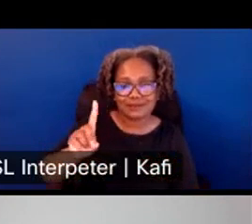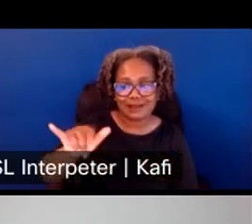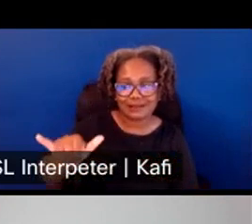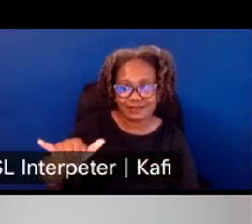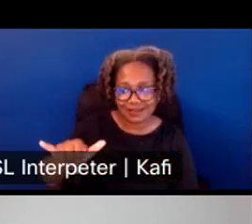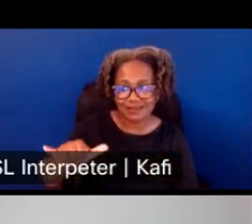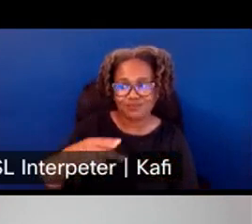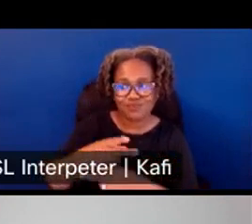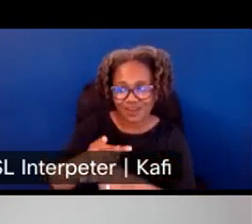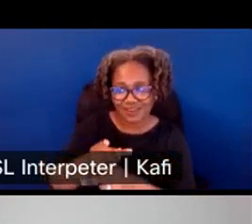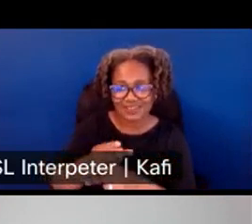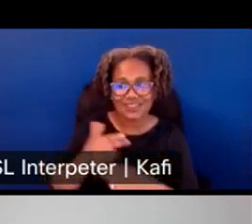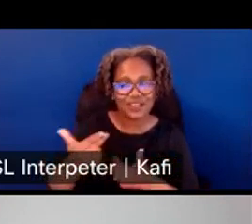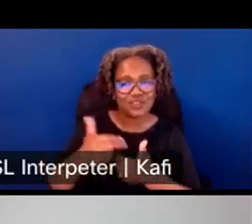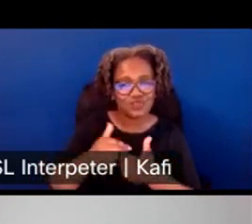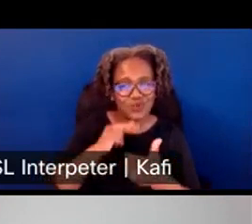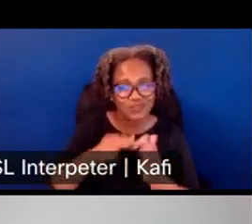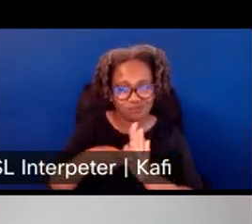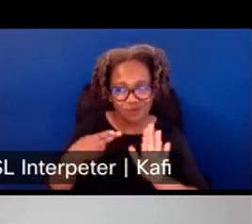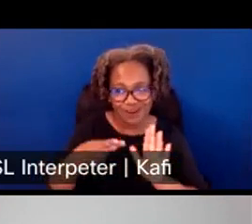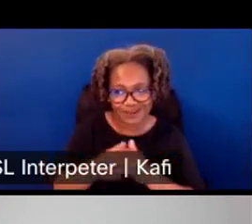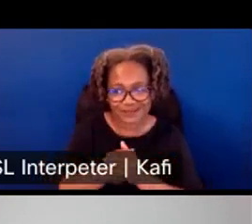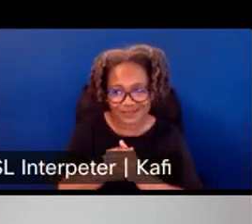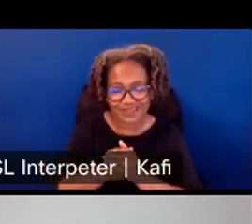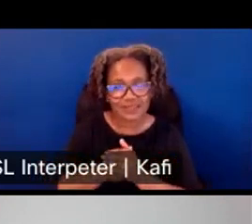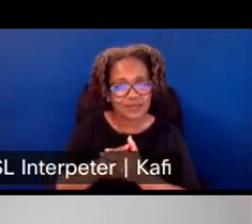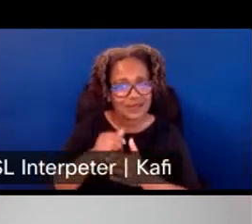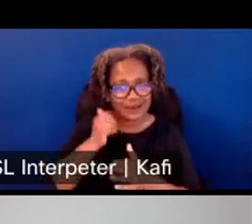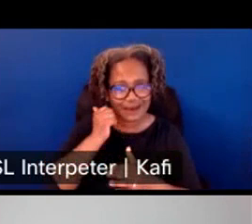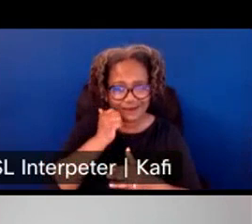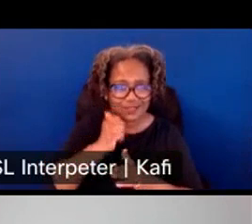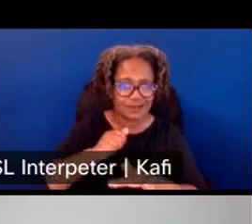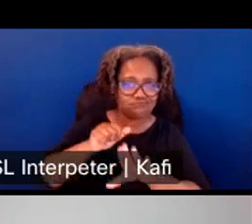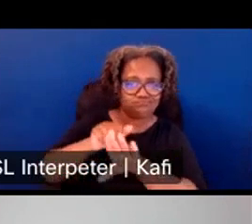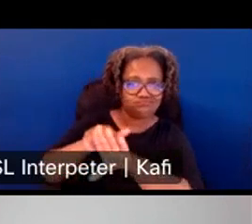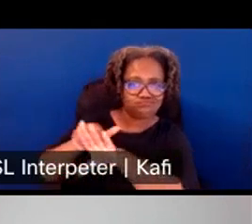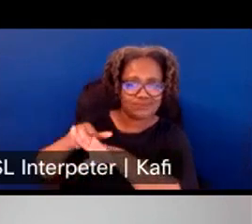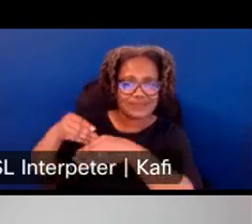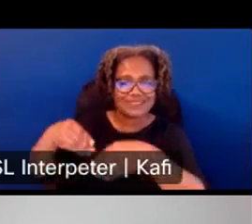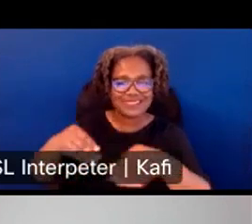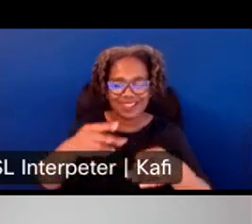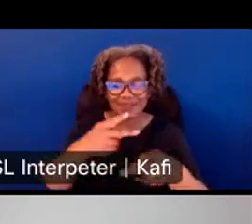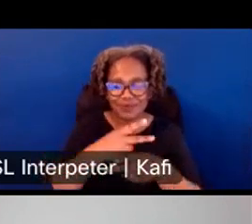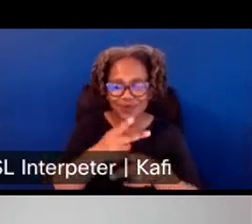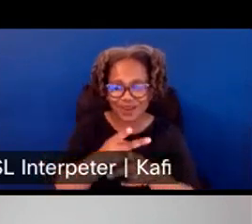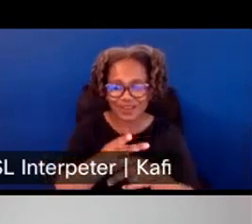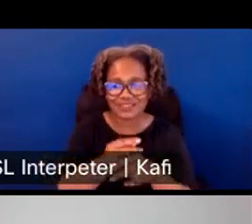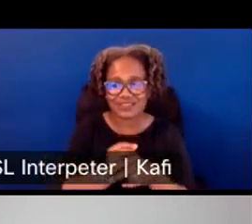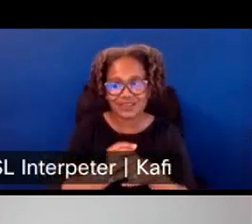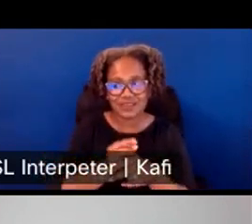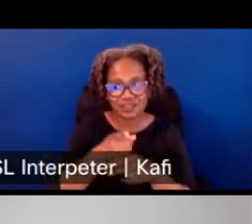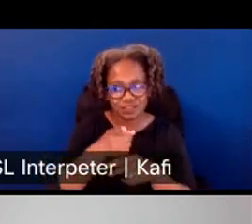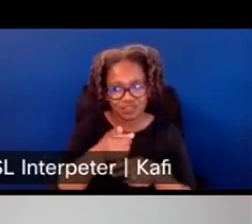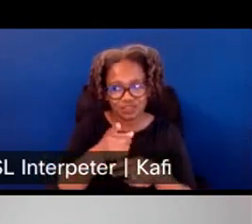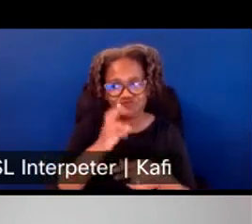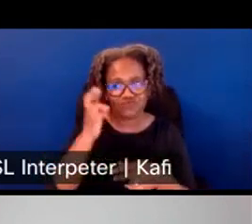of continual learning and improvement emphasized by Dudley Products owners and leaders, and she soon discovered a love for the